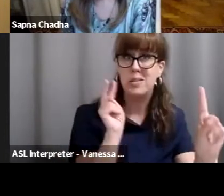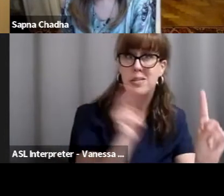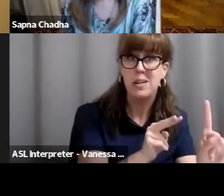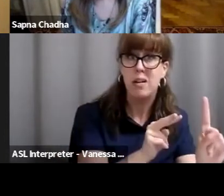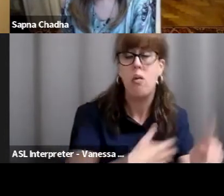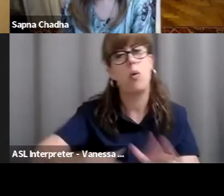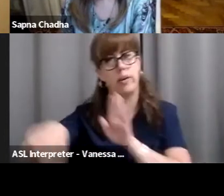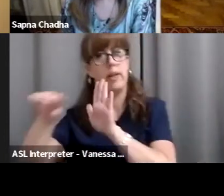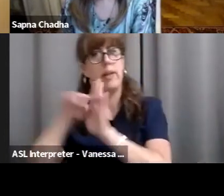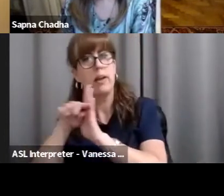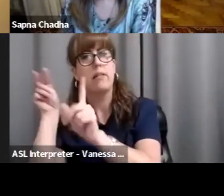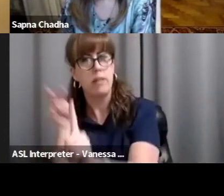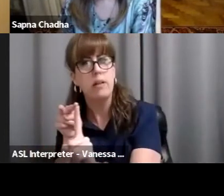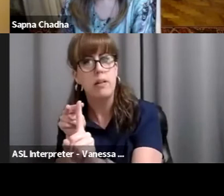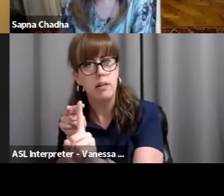not,